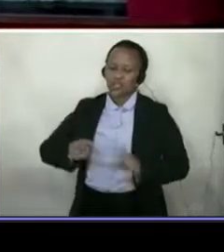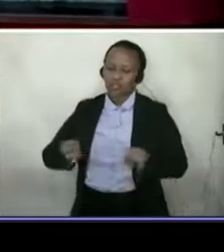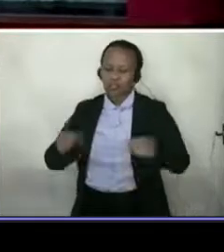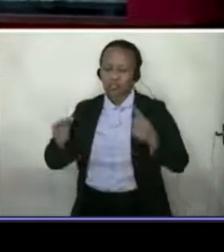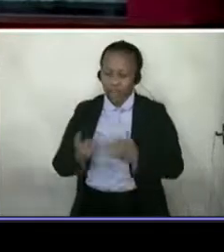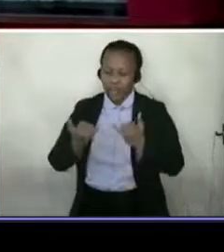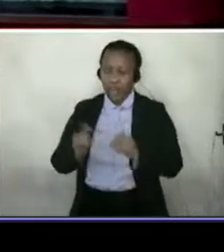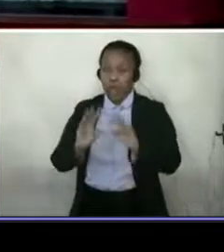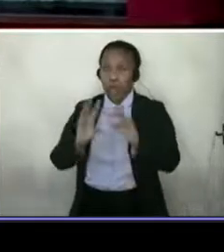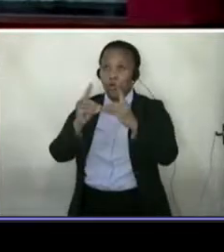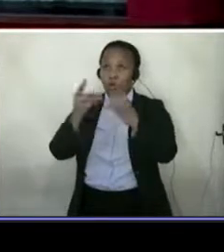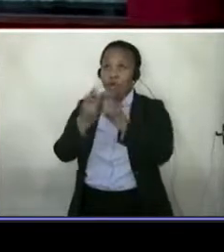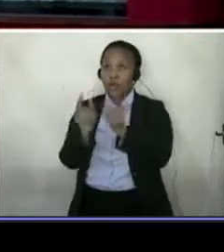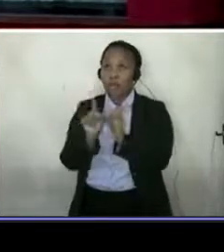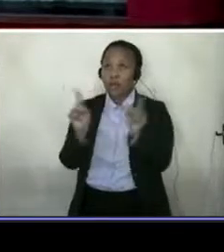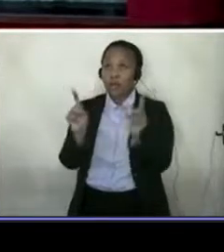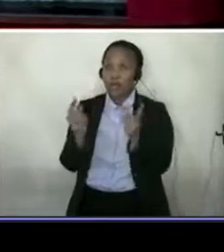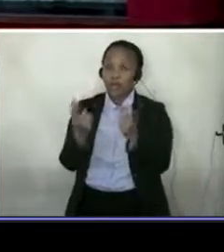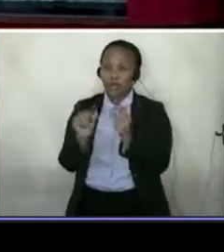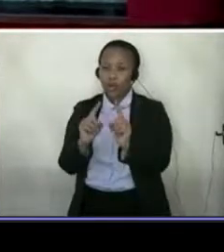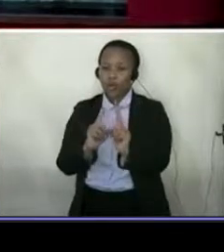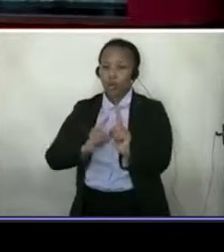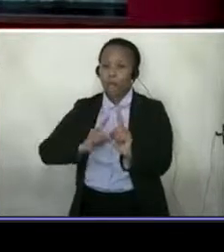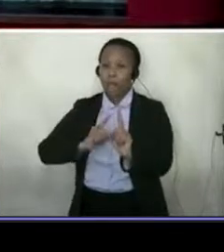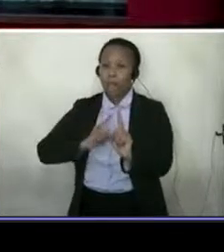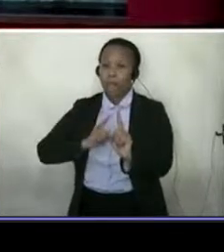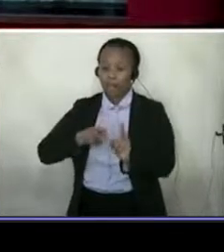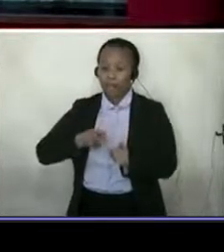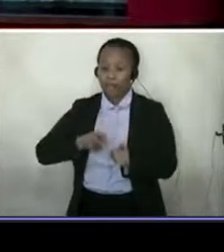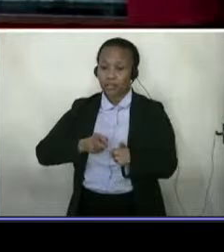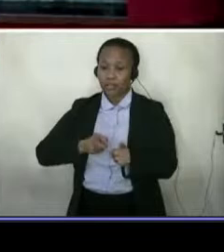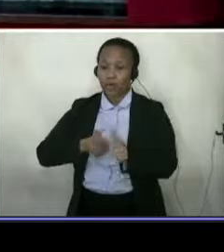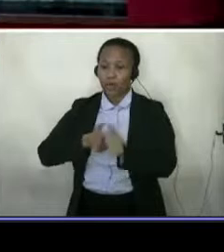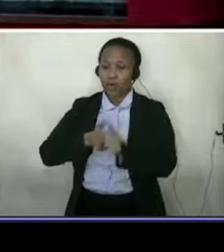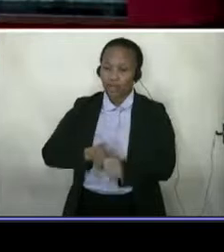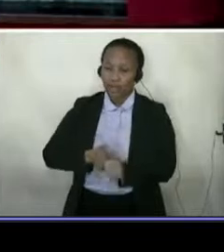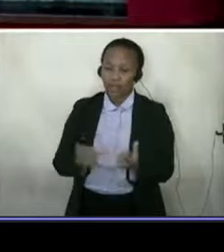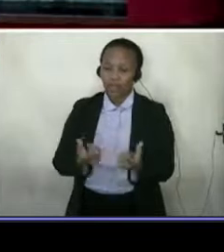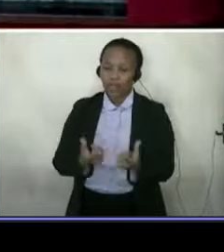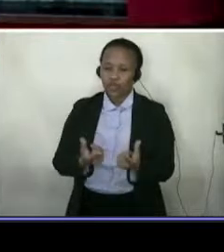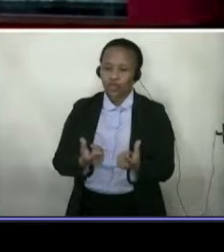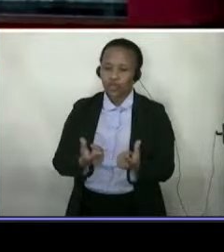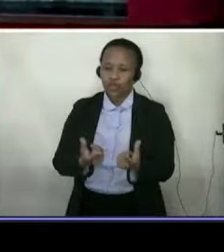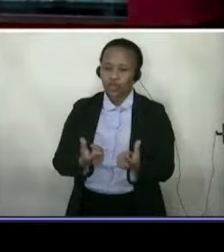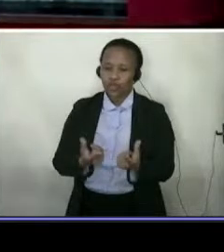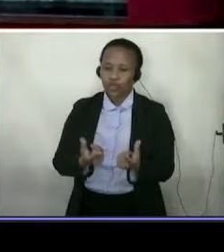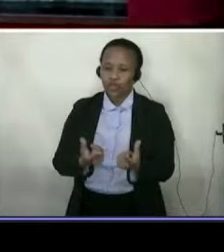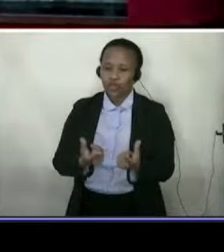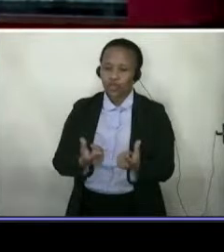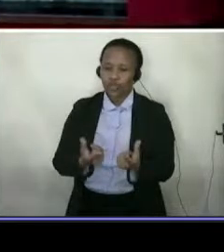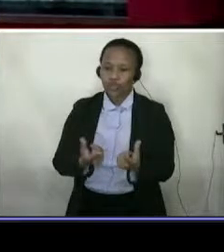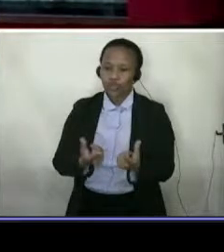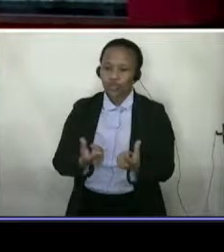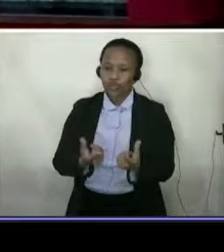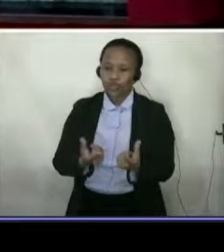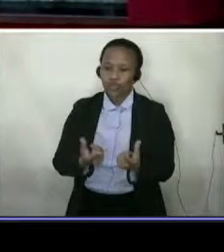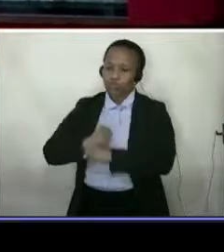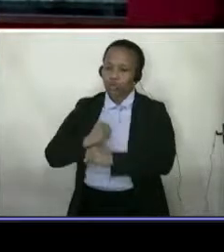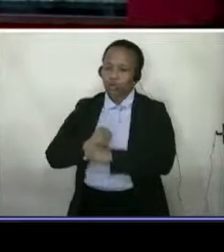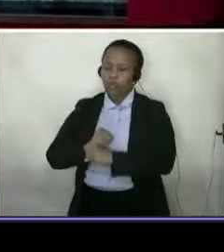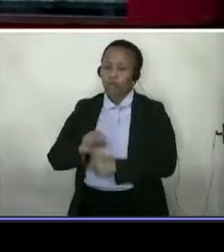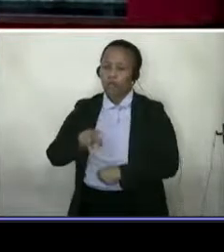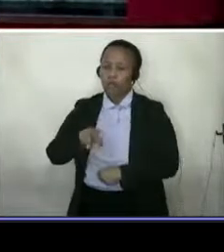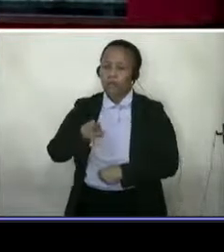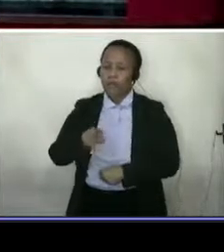departments are compelled, as the chair of this committee said, to operate within the confines of the PFMA and